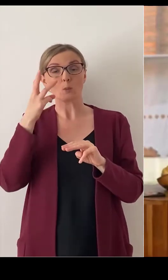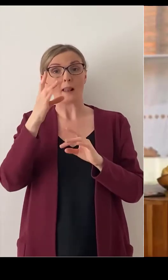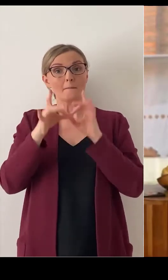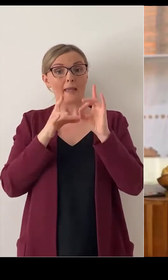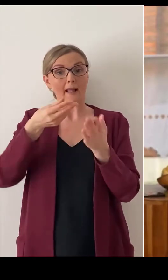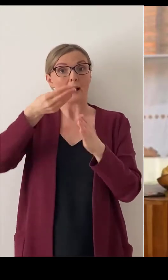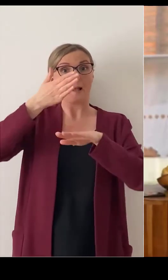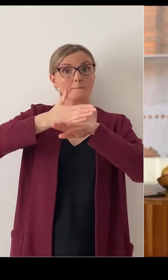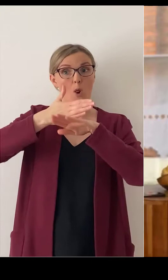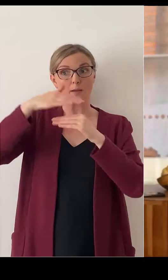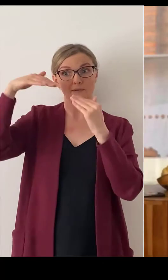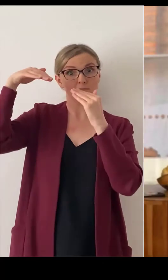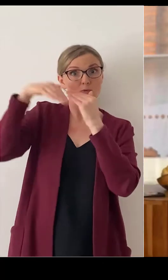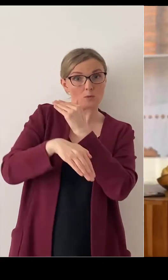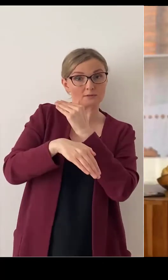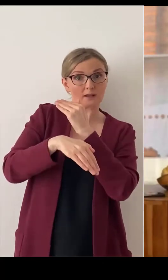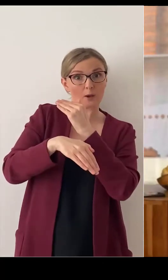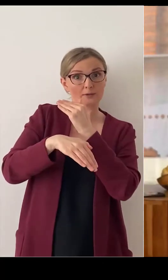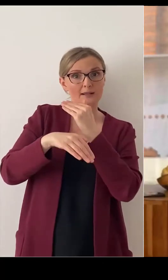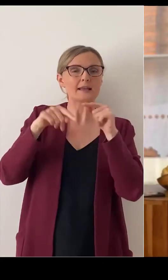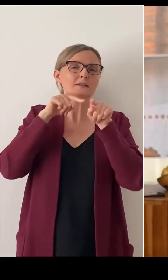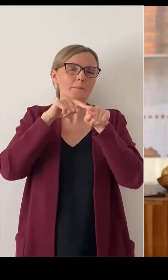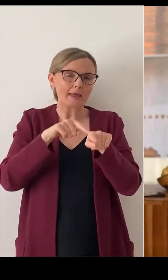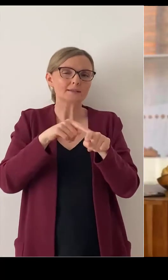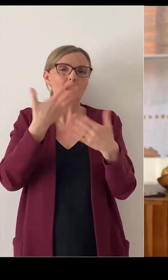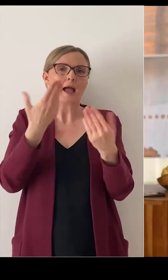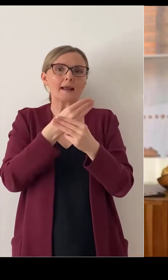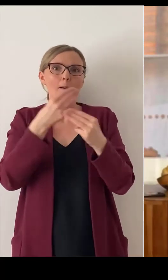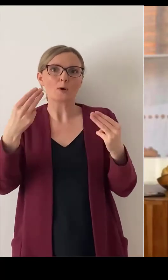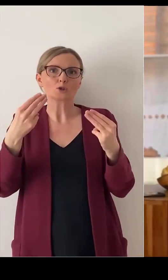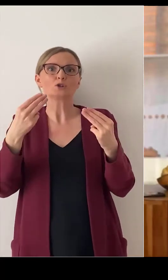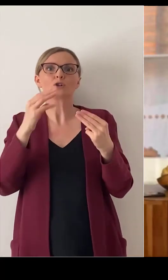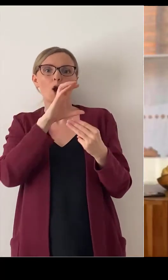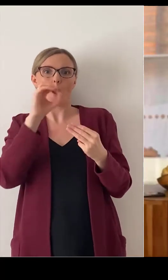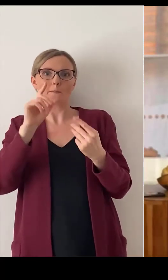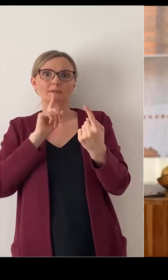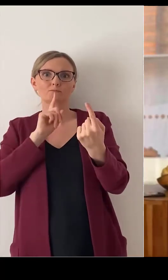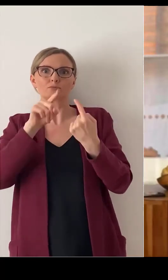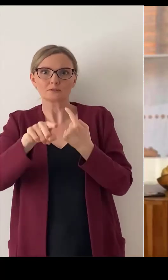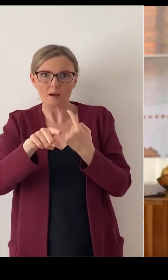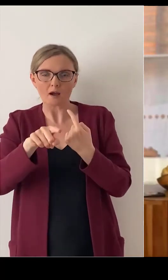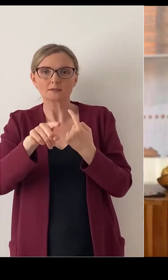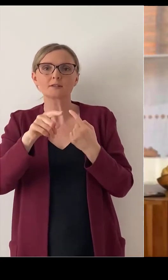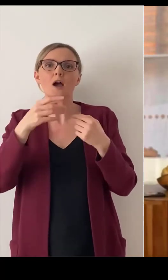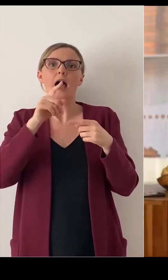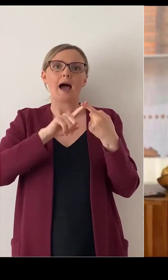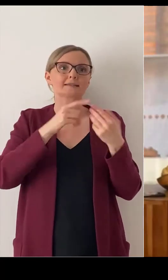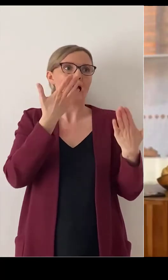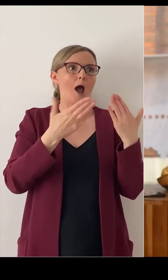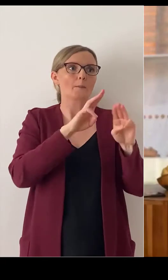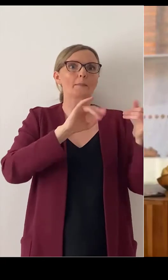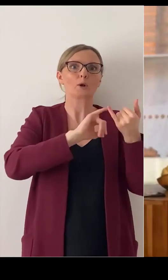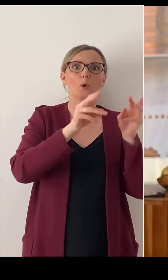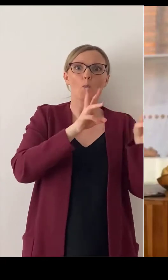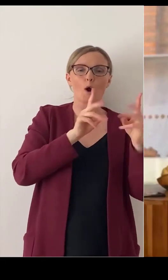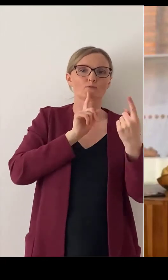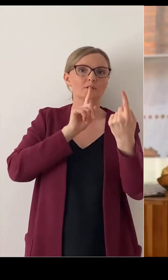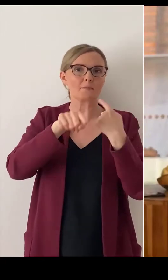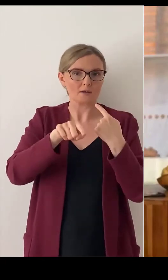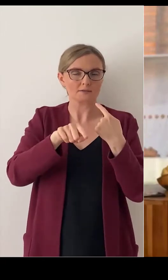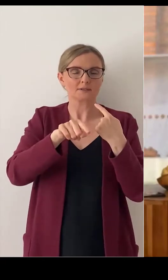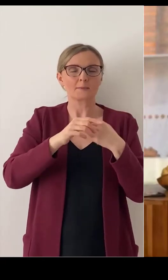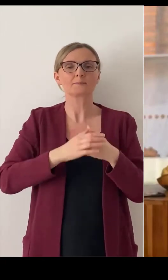employment, depending on the elasticity of demand for labor, either by a big amount or by a small